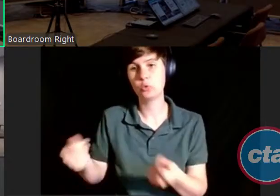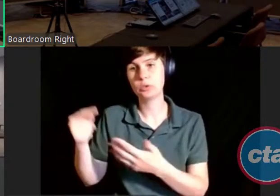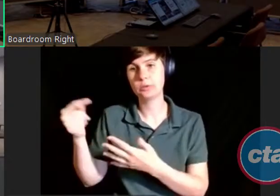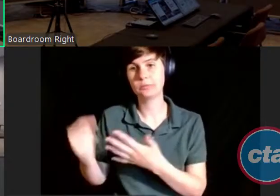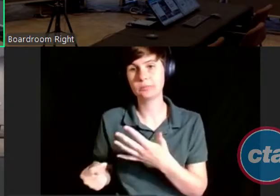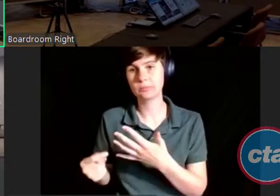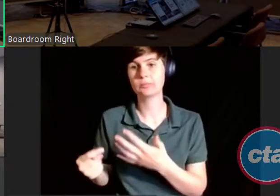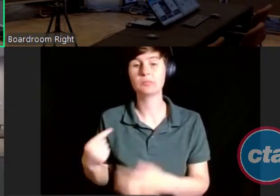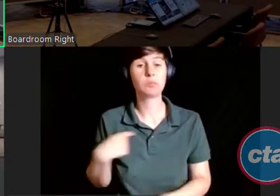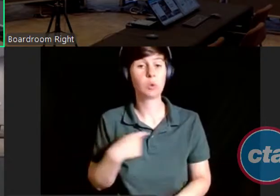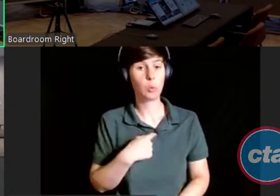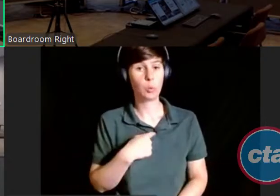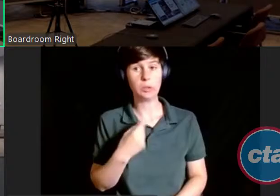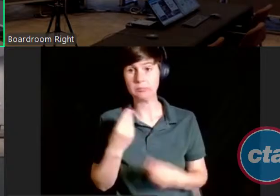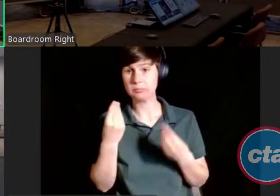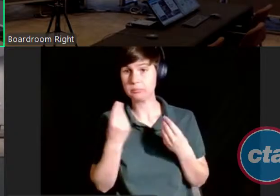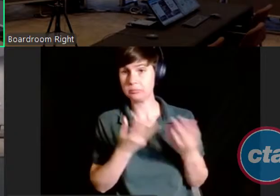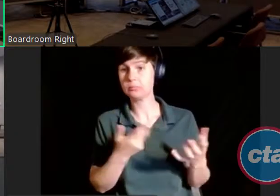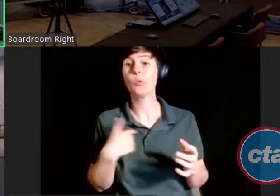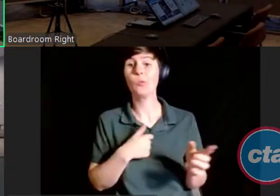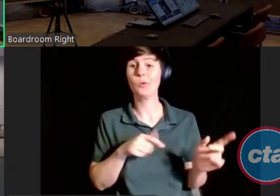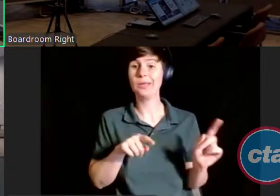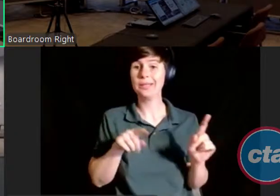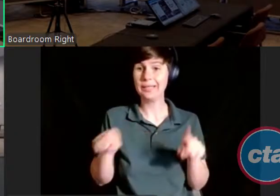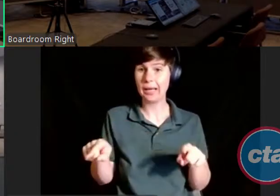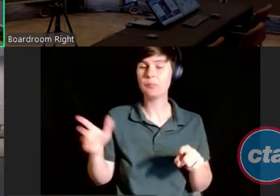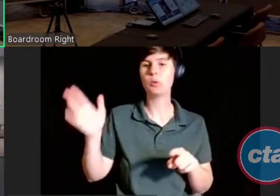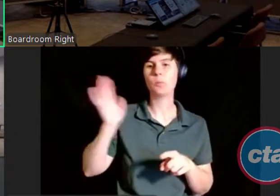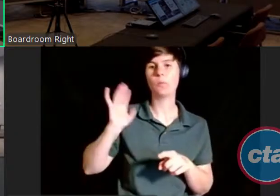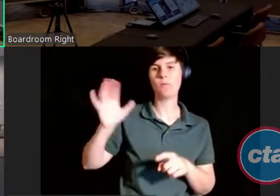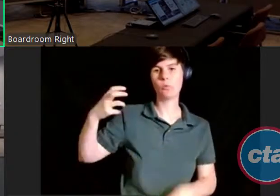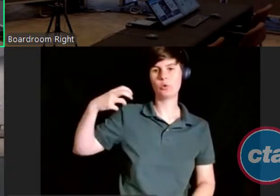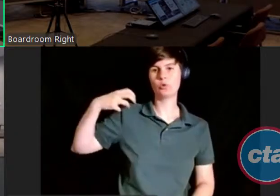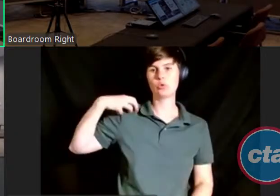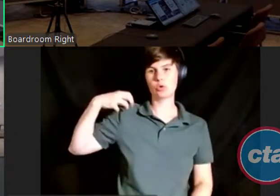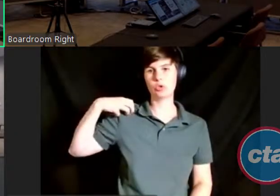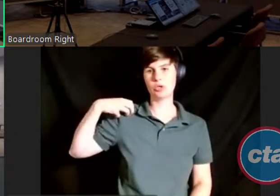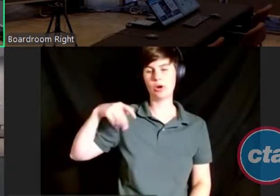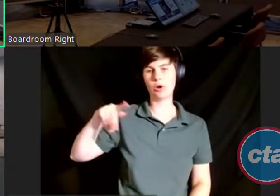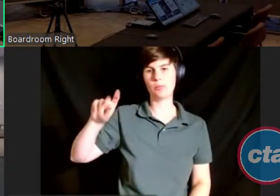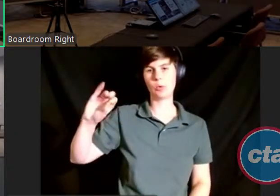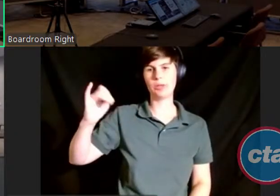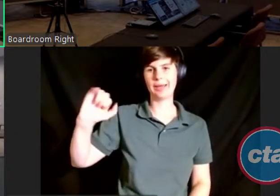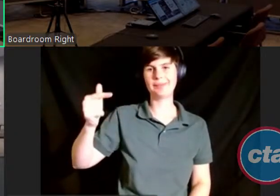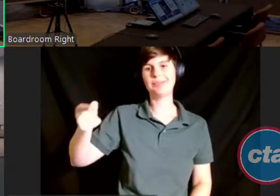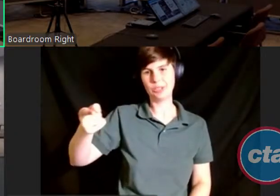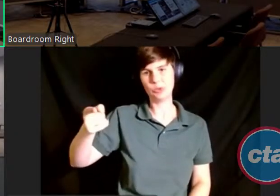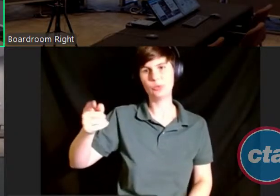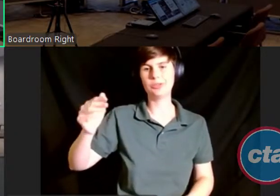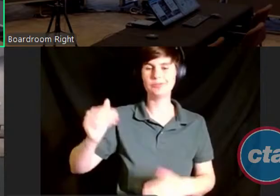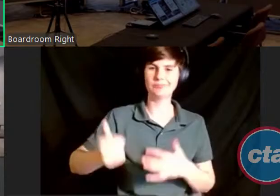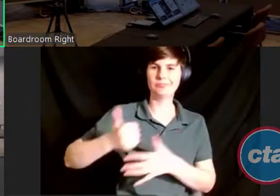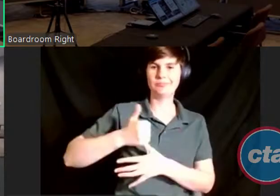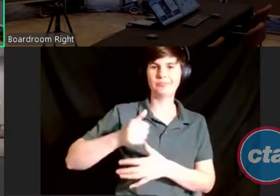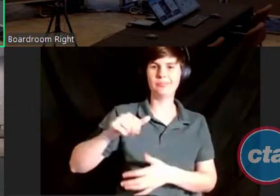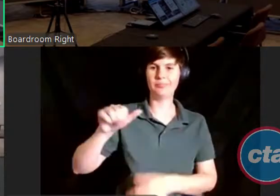we deployed into the lane because the former chair of ProWag is the head of Access Living. I really hope